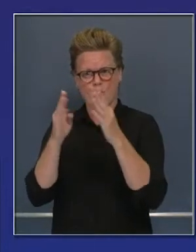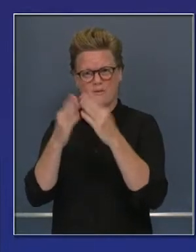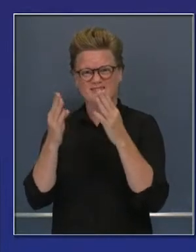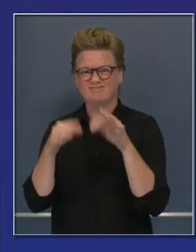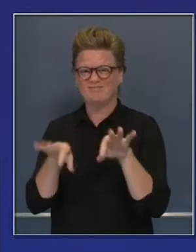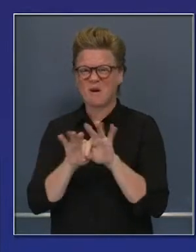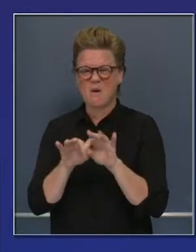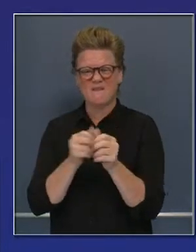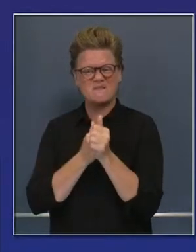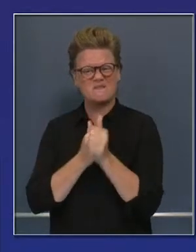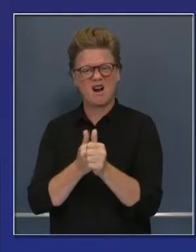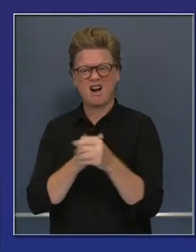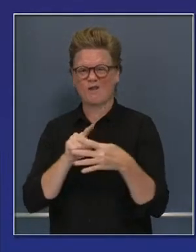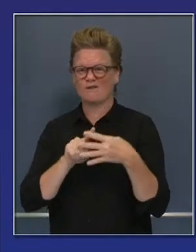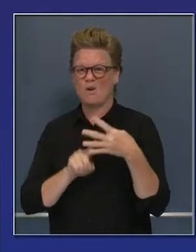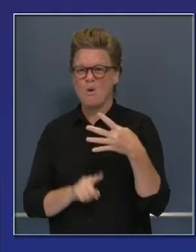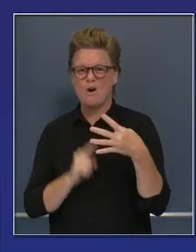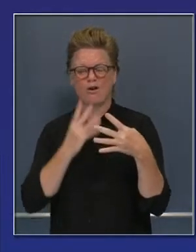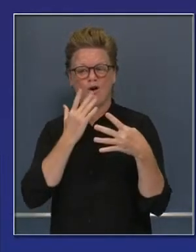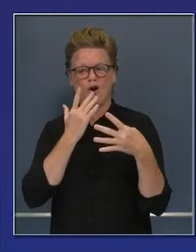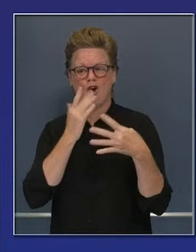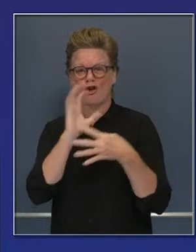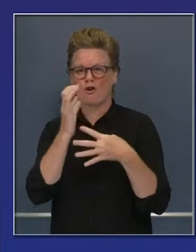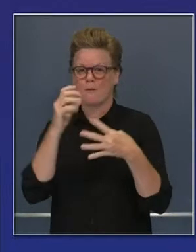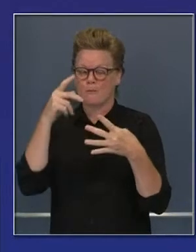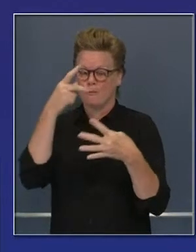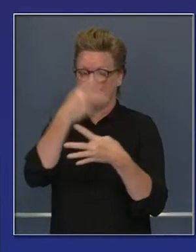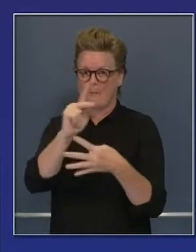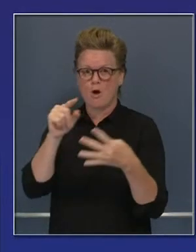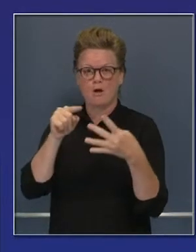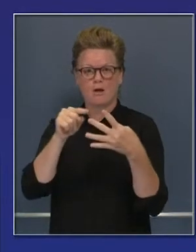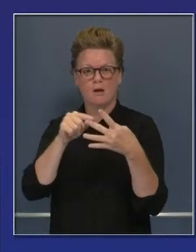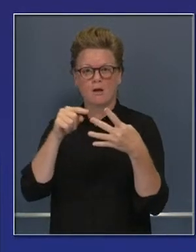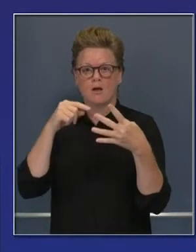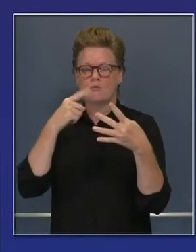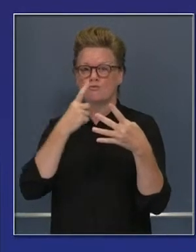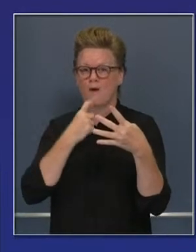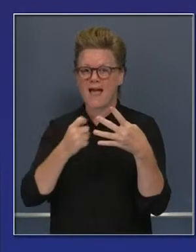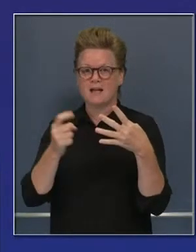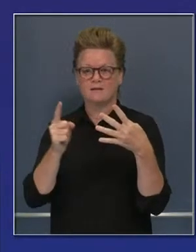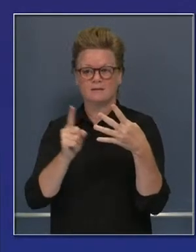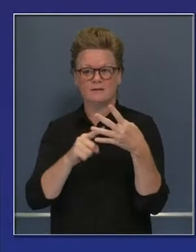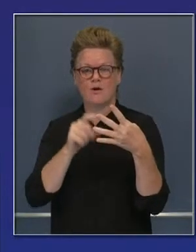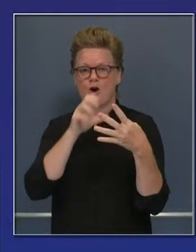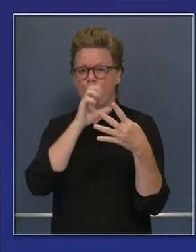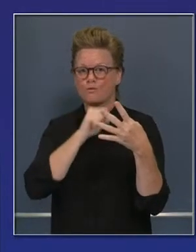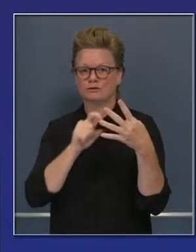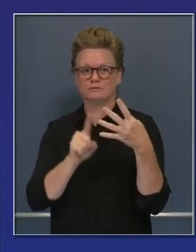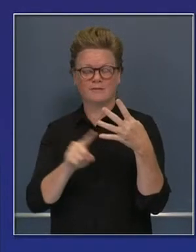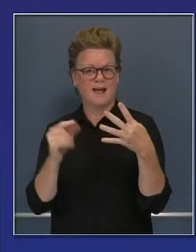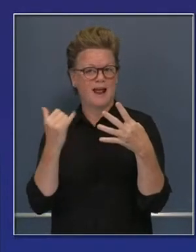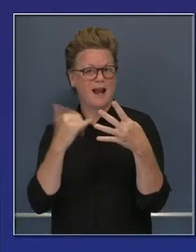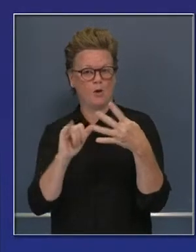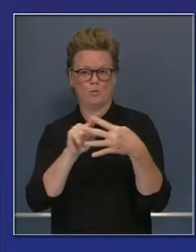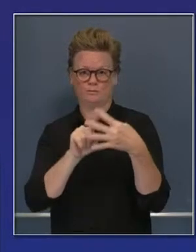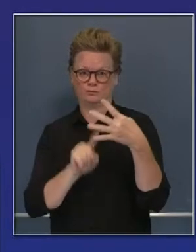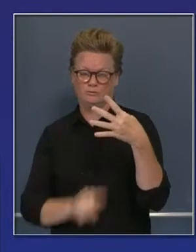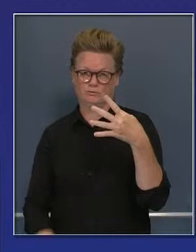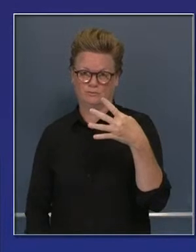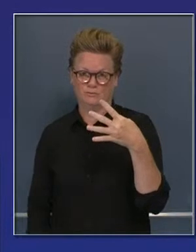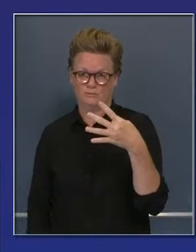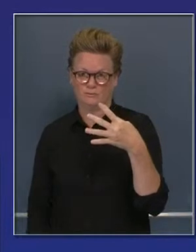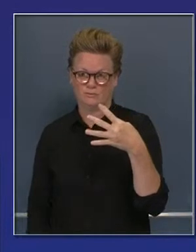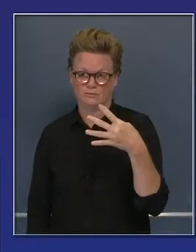colors, the purple, red, orange, and yellow. He will present where we are on the